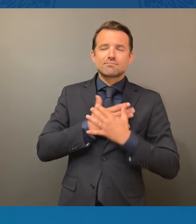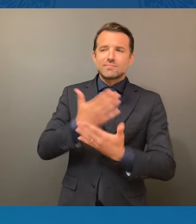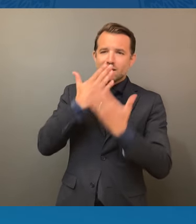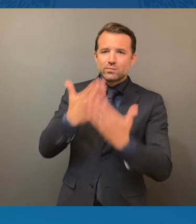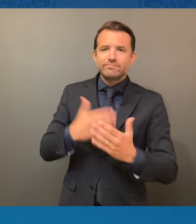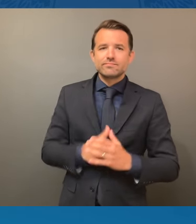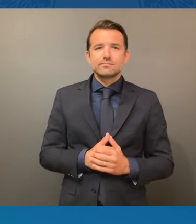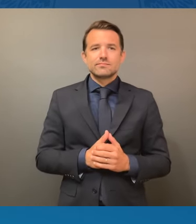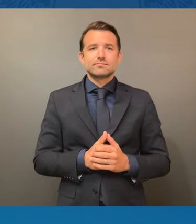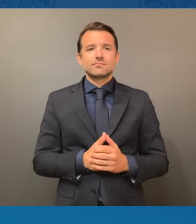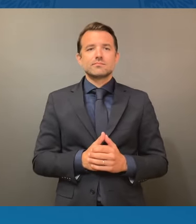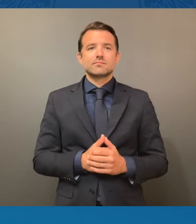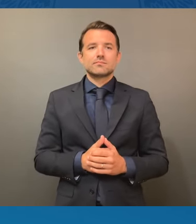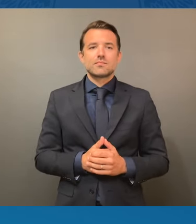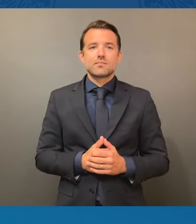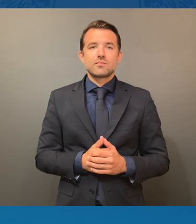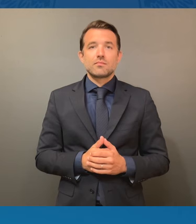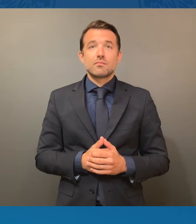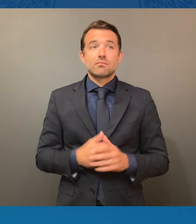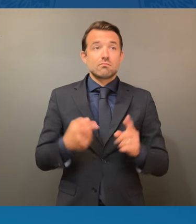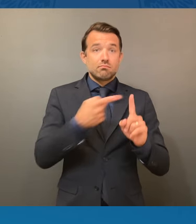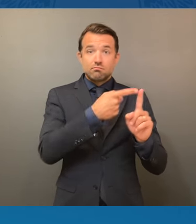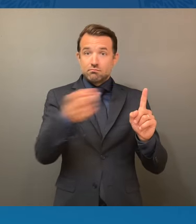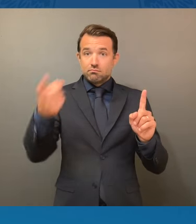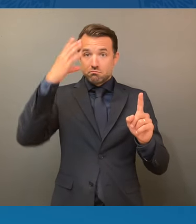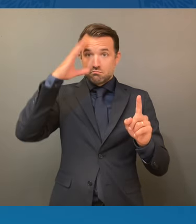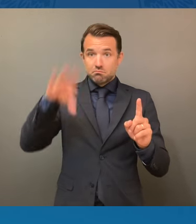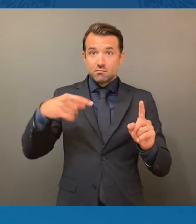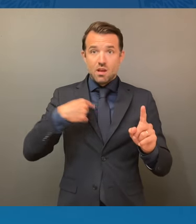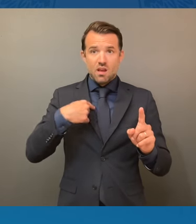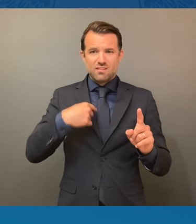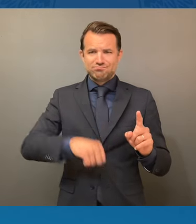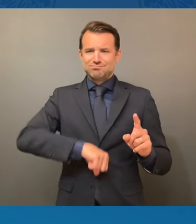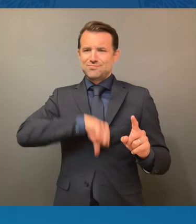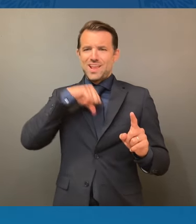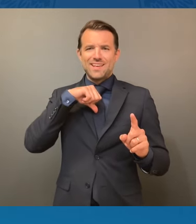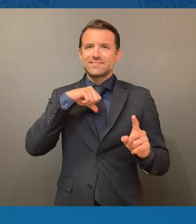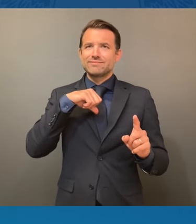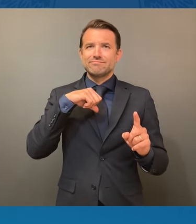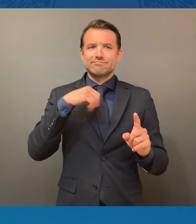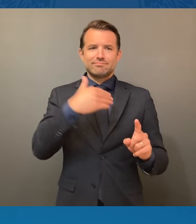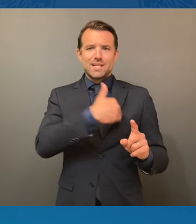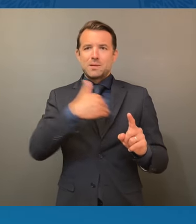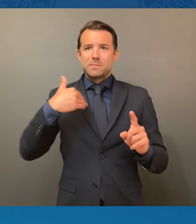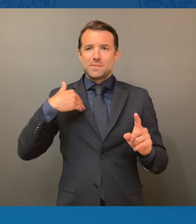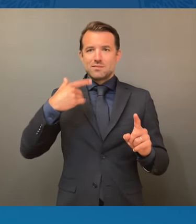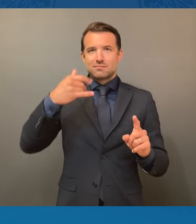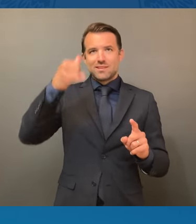So as many of you know, I am a proud lifetime member of this organization.